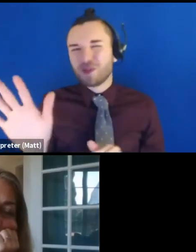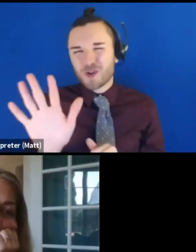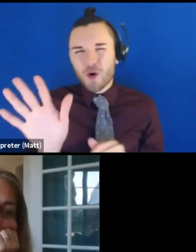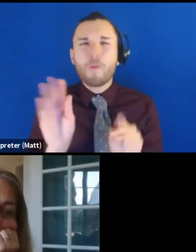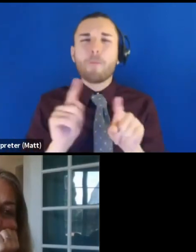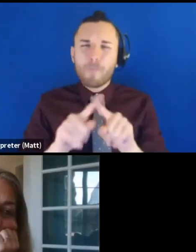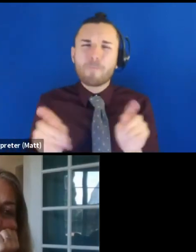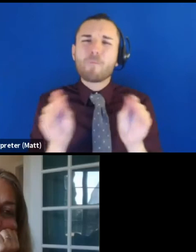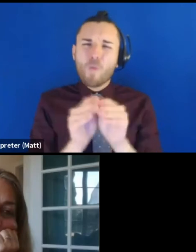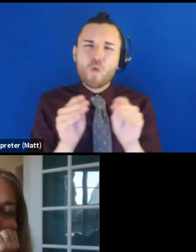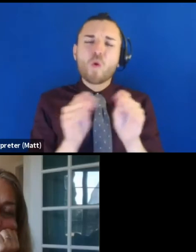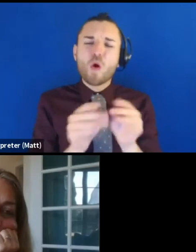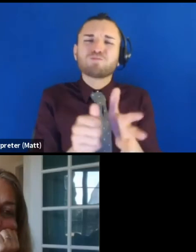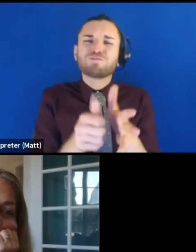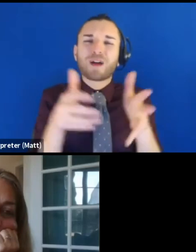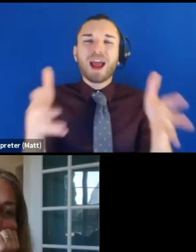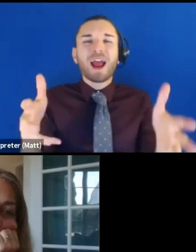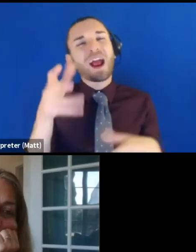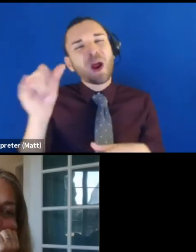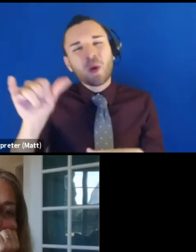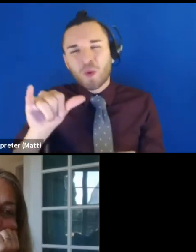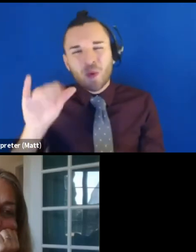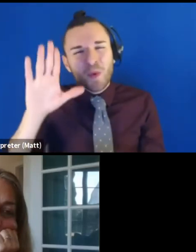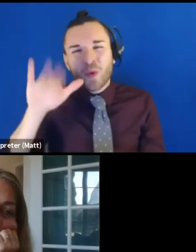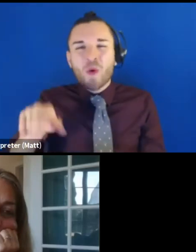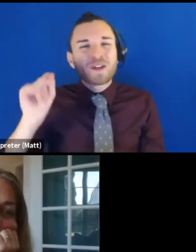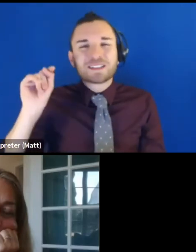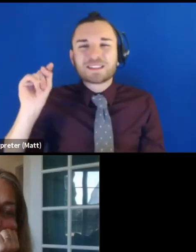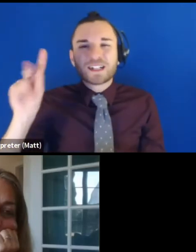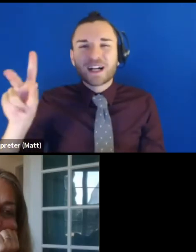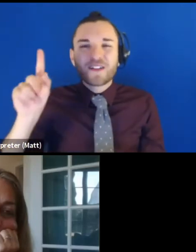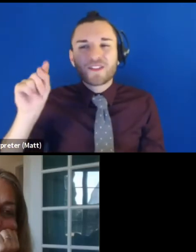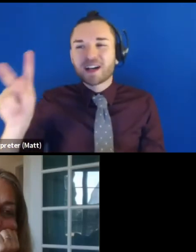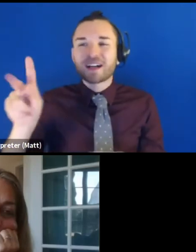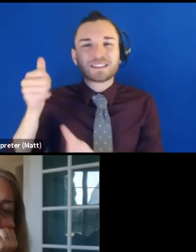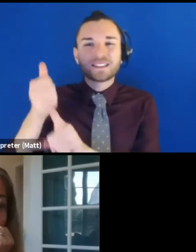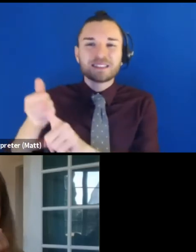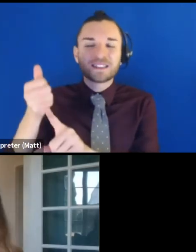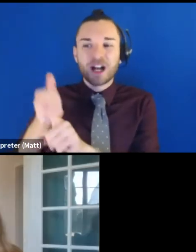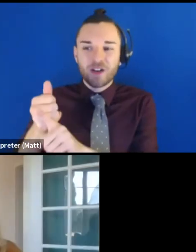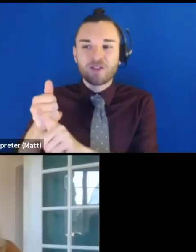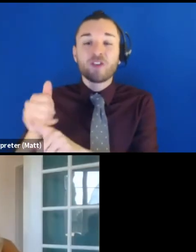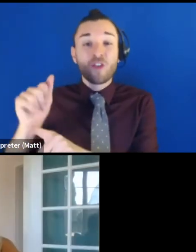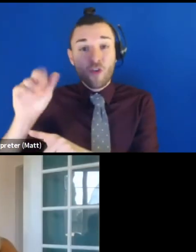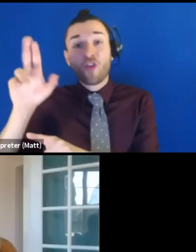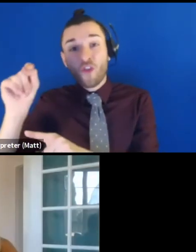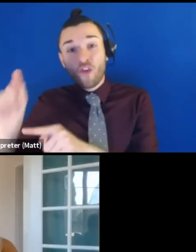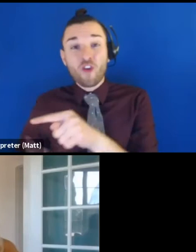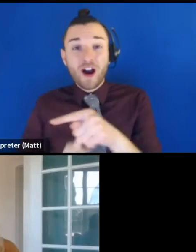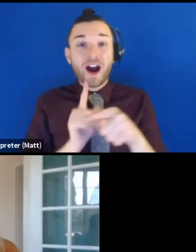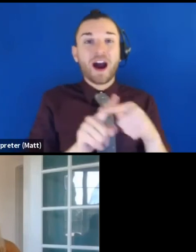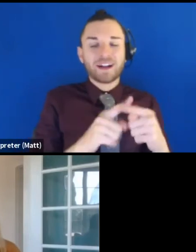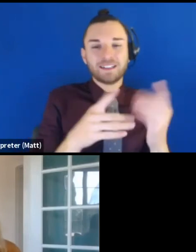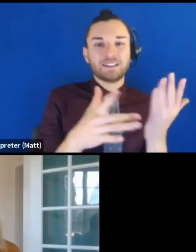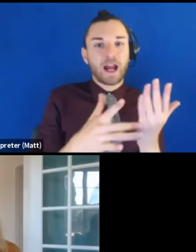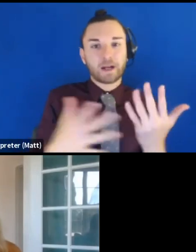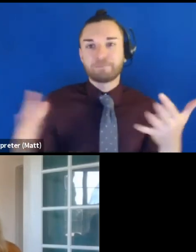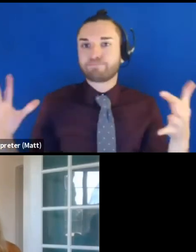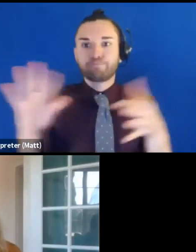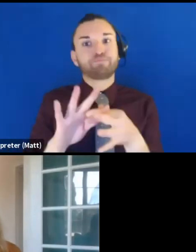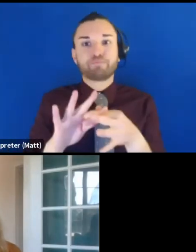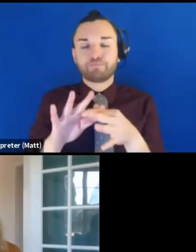I talk about TV, I say, you know, you can't separate TV as an art form from TV as a technology. And it's absolutely true